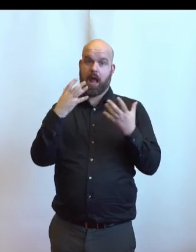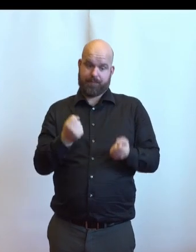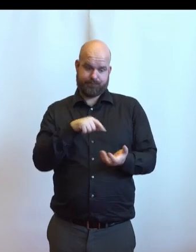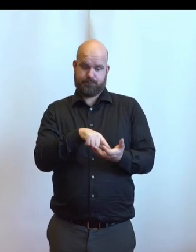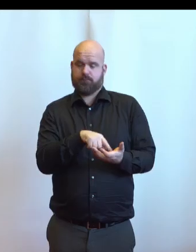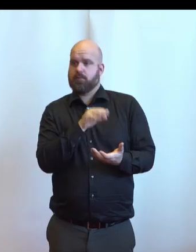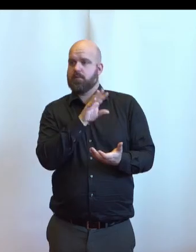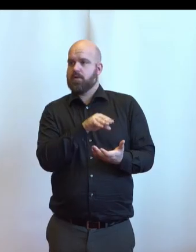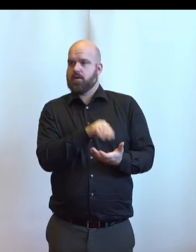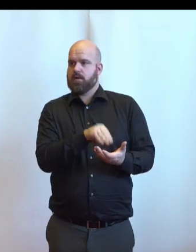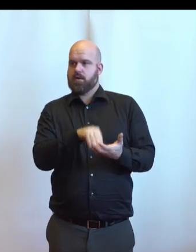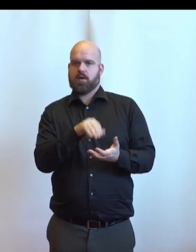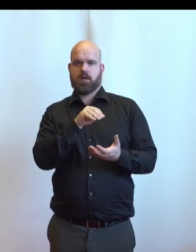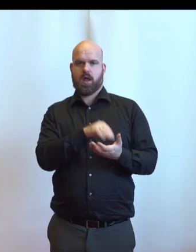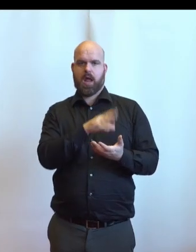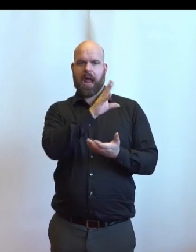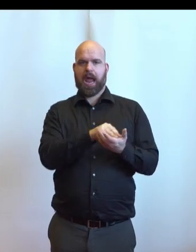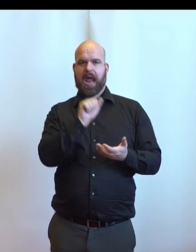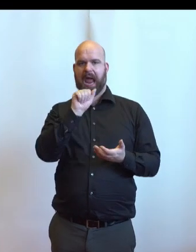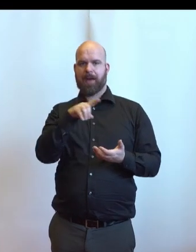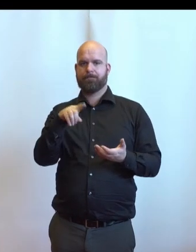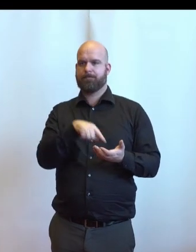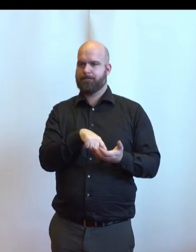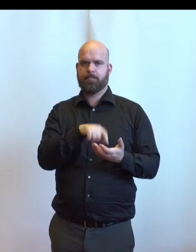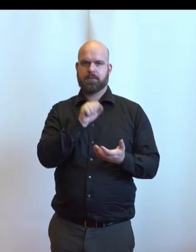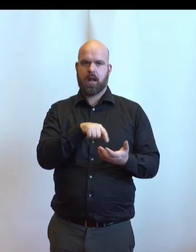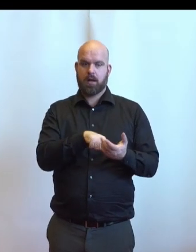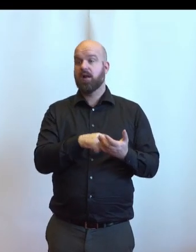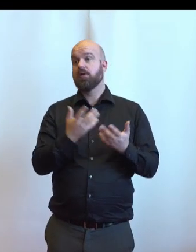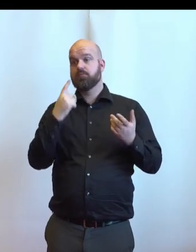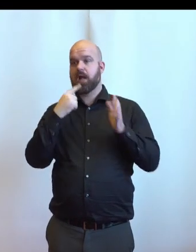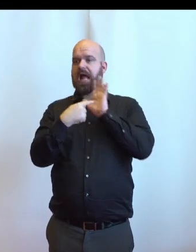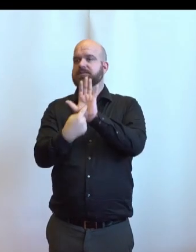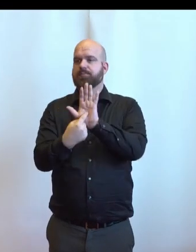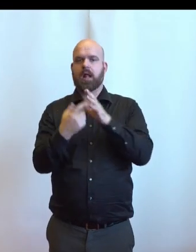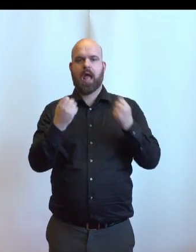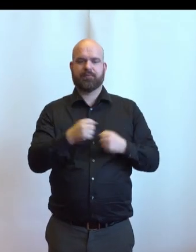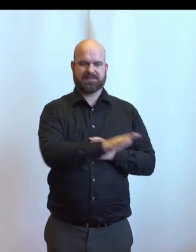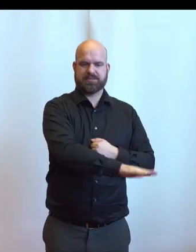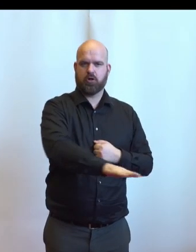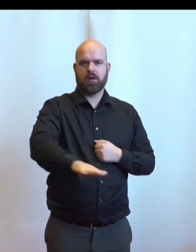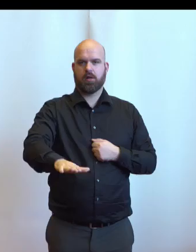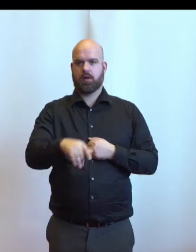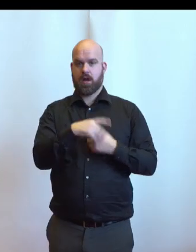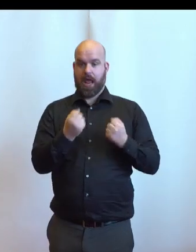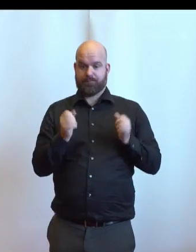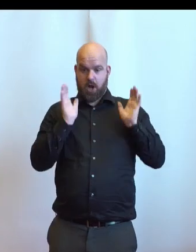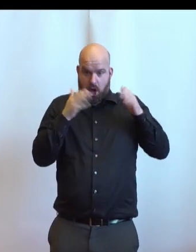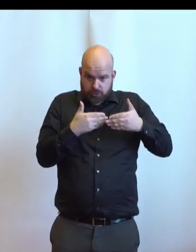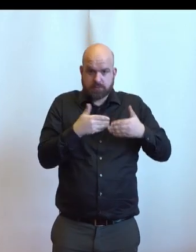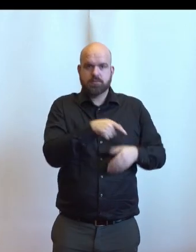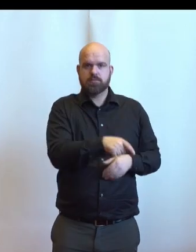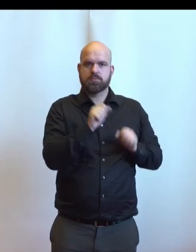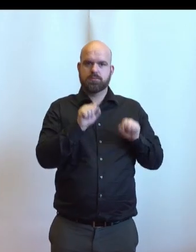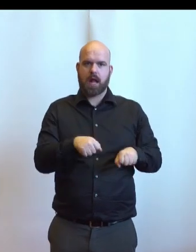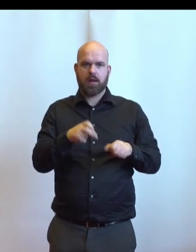the education to help the child with autism using virtual reality also. So yes, that's definitely the next step. That's not included